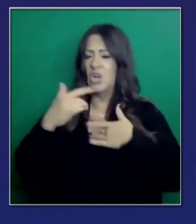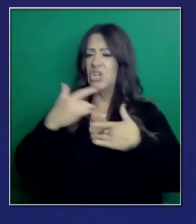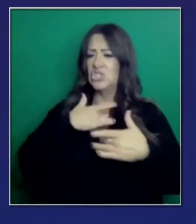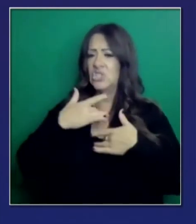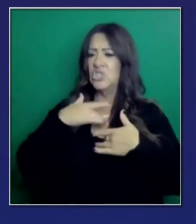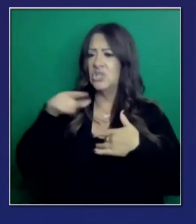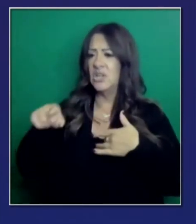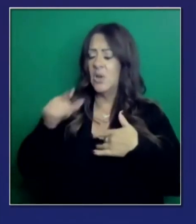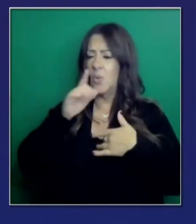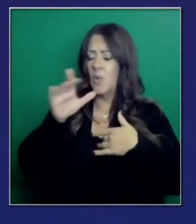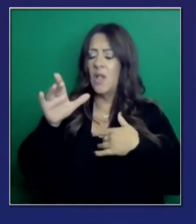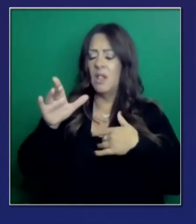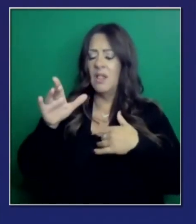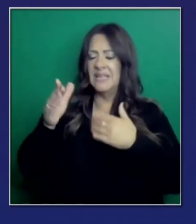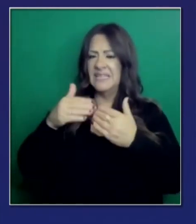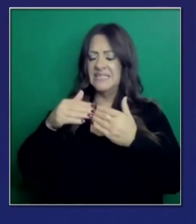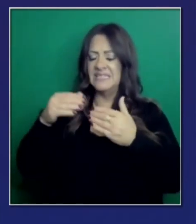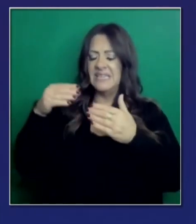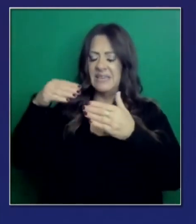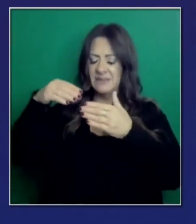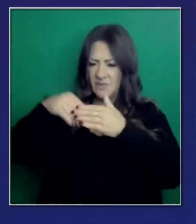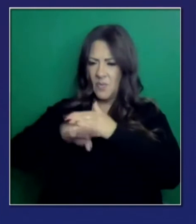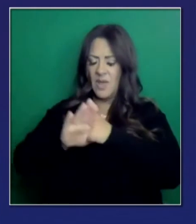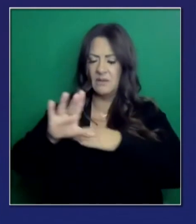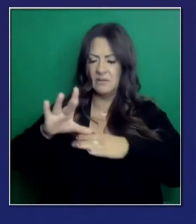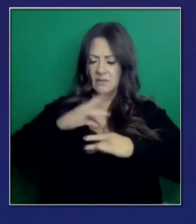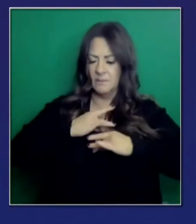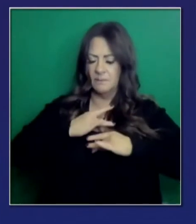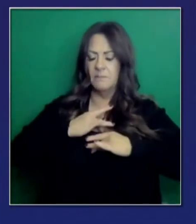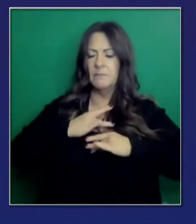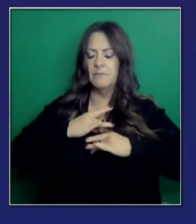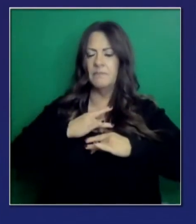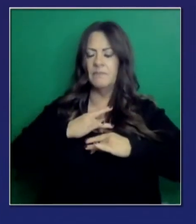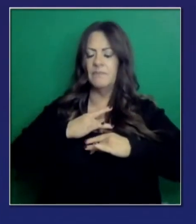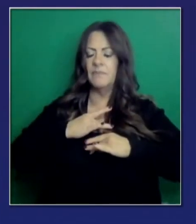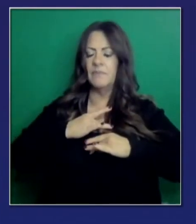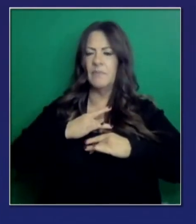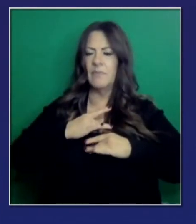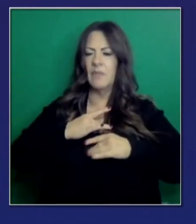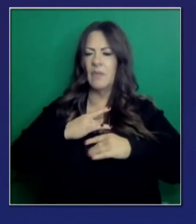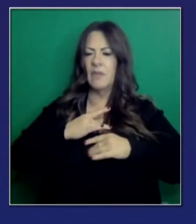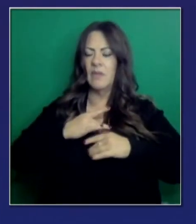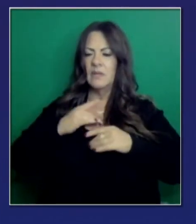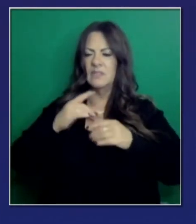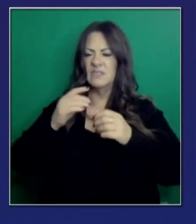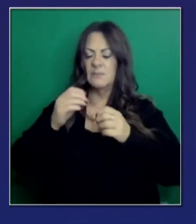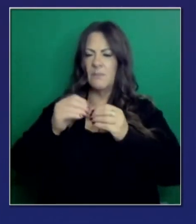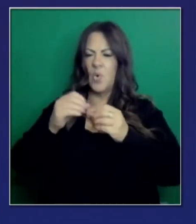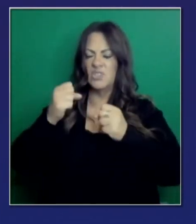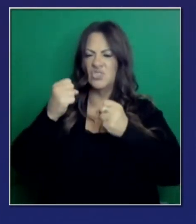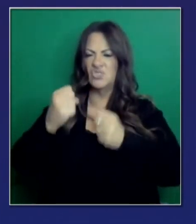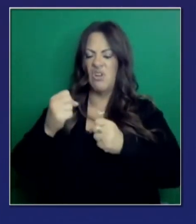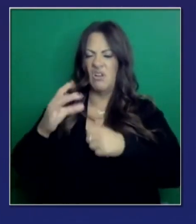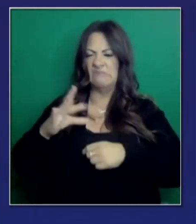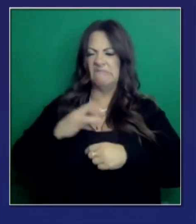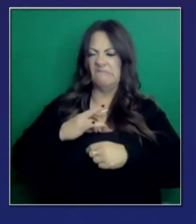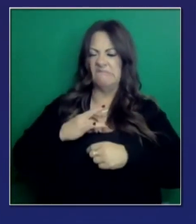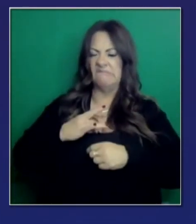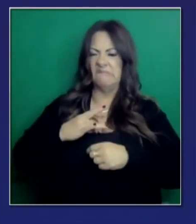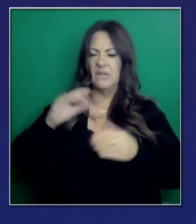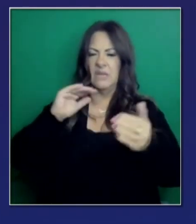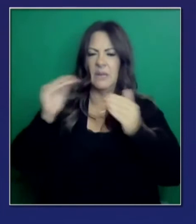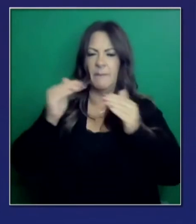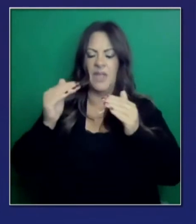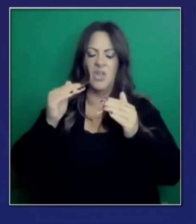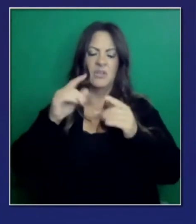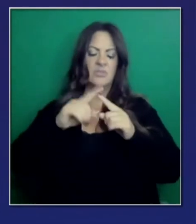cell a little bit more than the natural virus, the one we've been dealing with, and that might make it more contagious. We aren't sure yet. We're